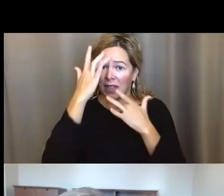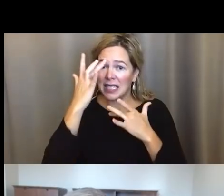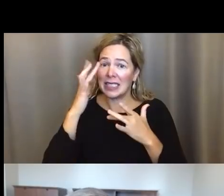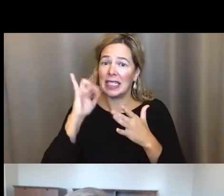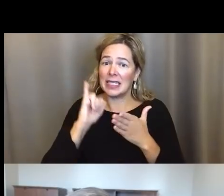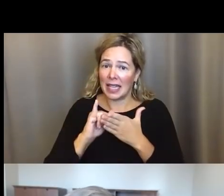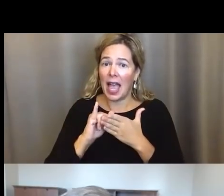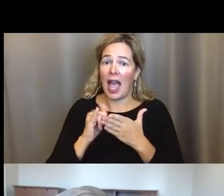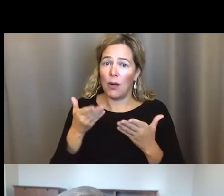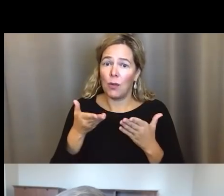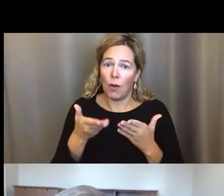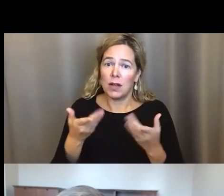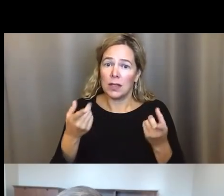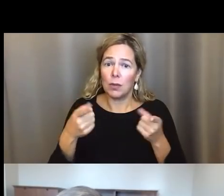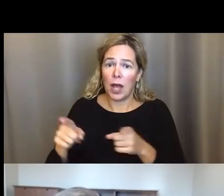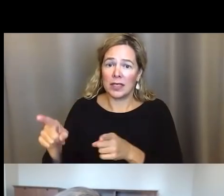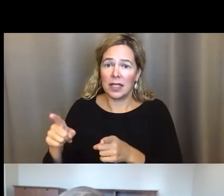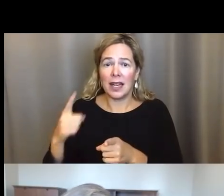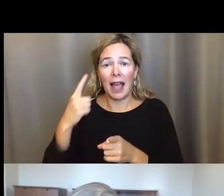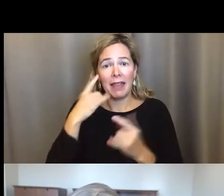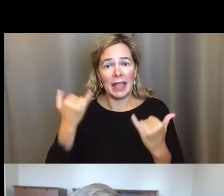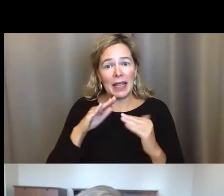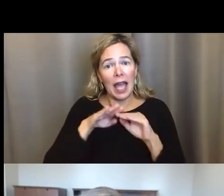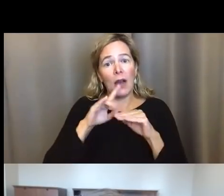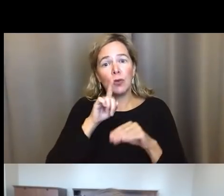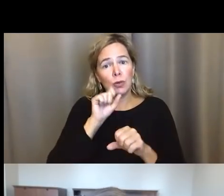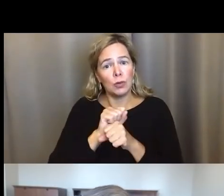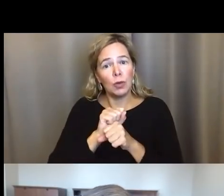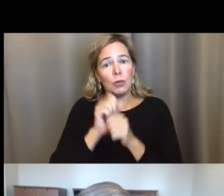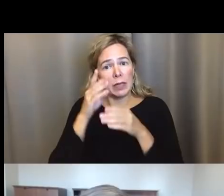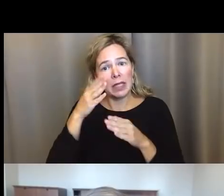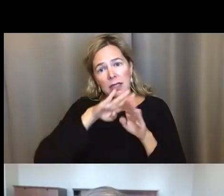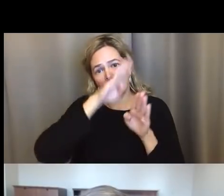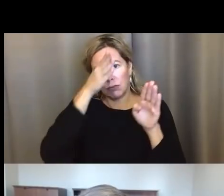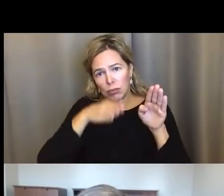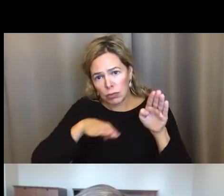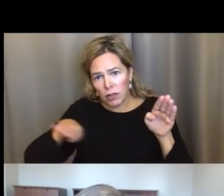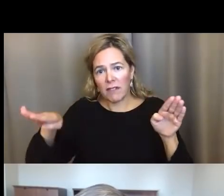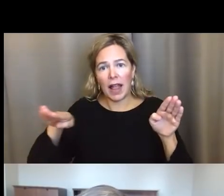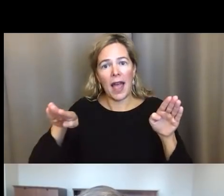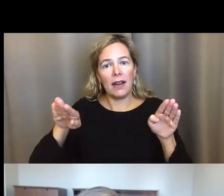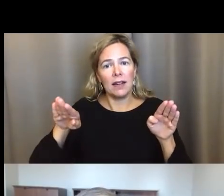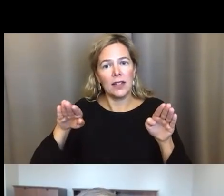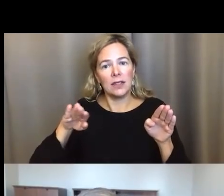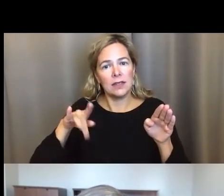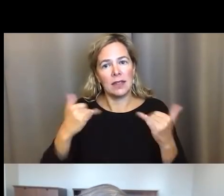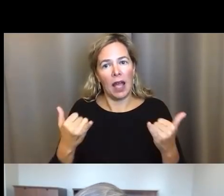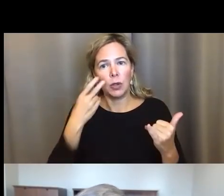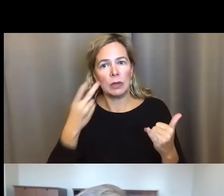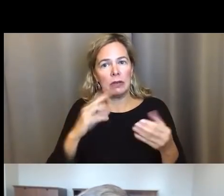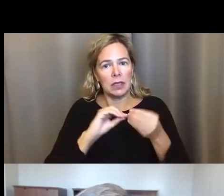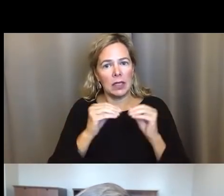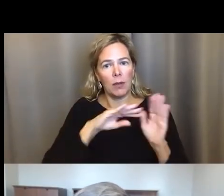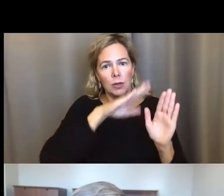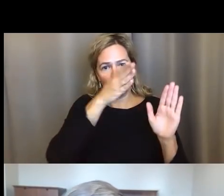the curve. I would say we're on a high plateau. If you go to the next slide, you'll see that, we've been